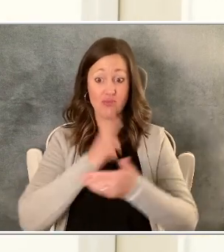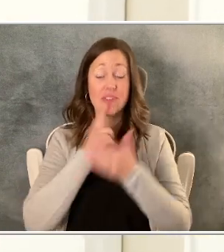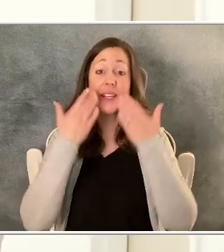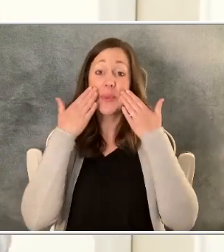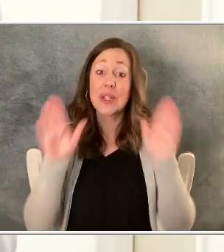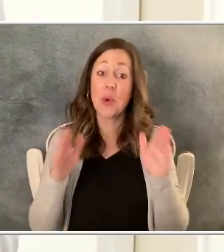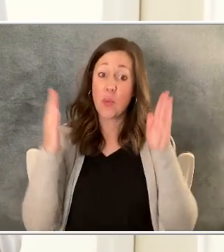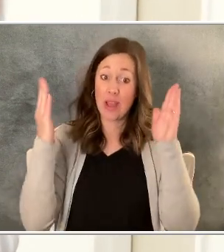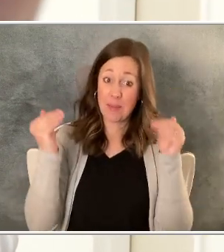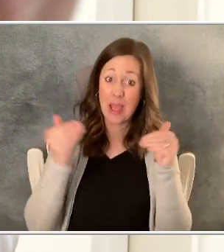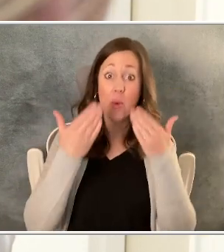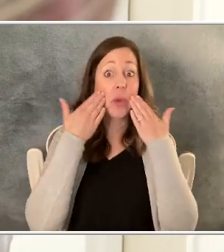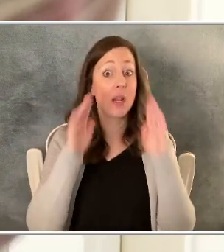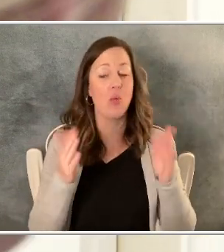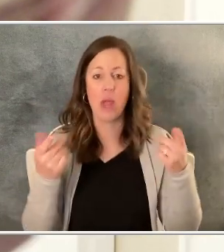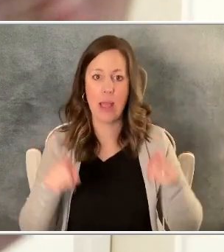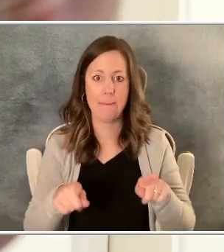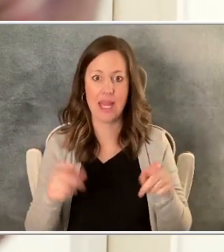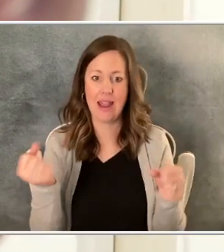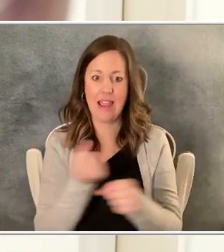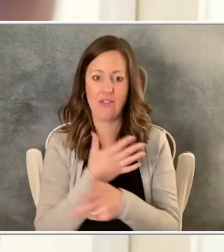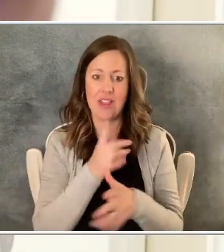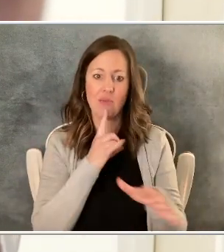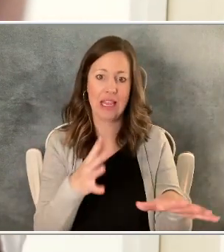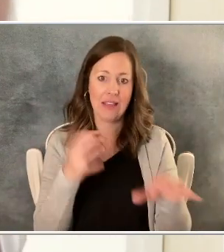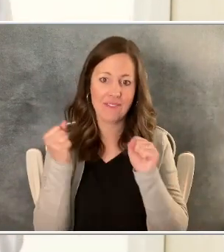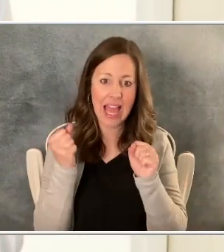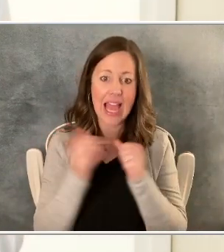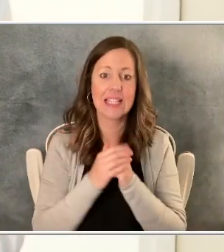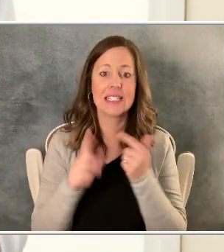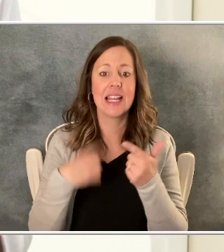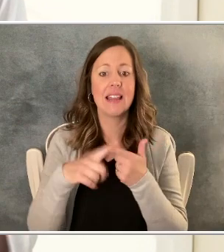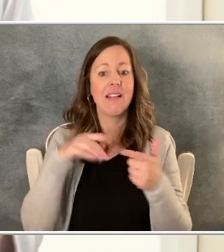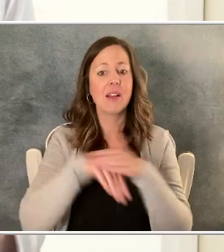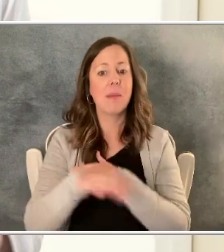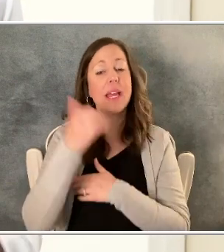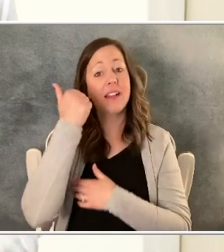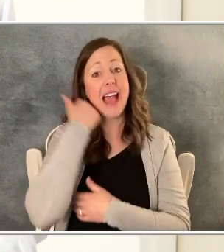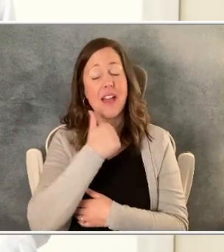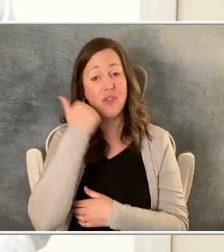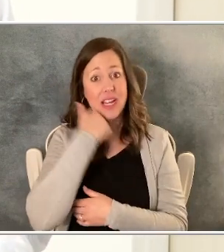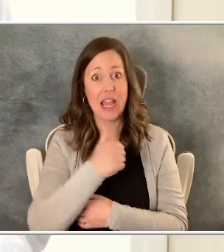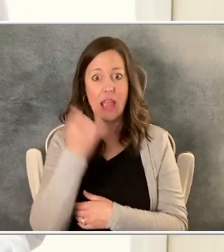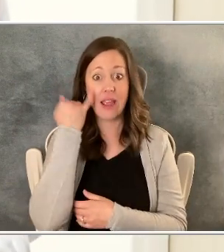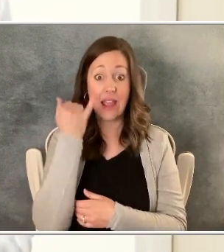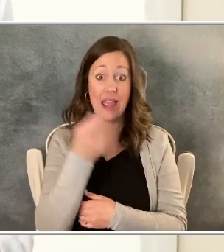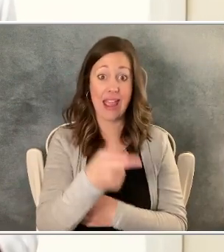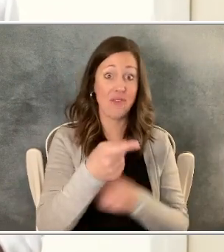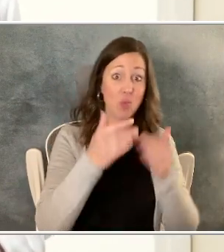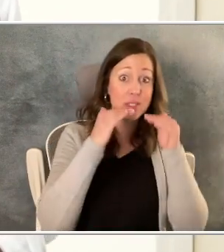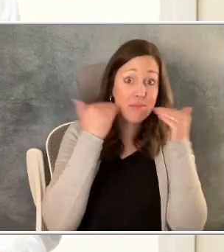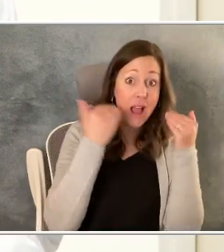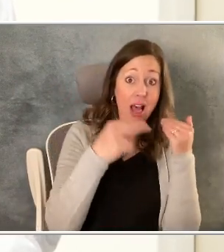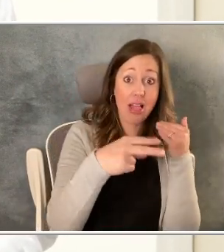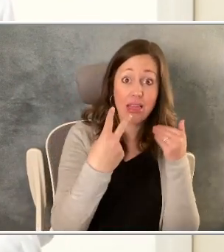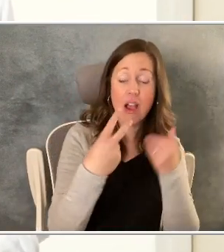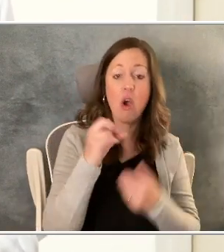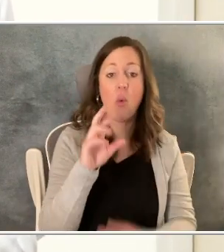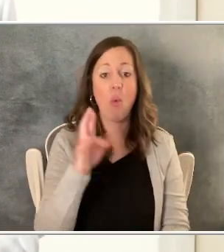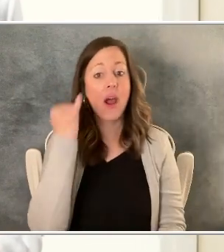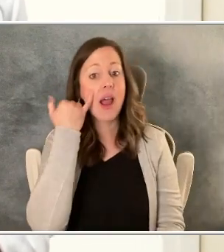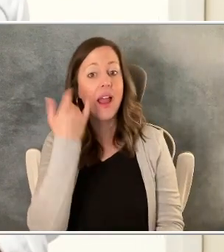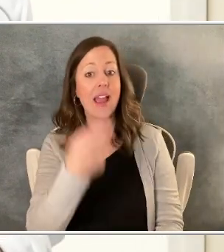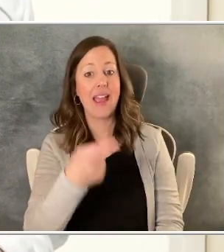was going to happen. It all happened so fast. And to come in every day, whether it was just a smile on your face, whether it was dressing up as a